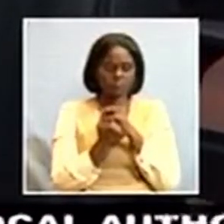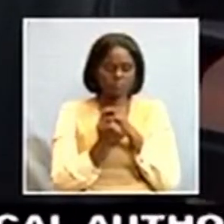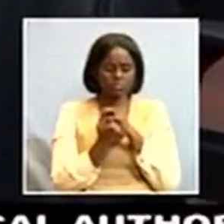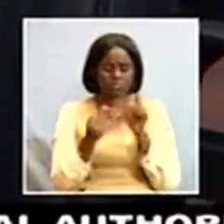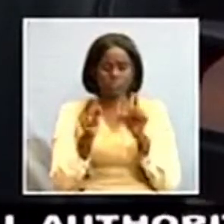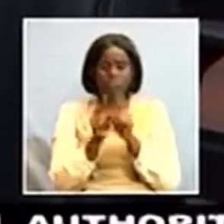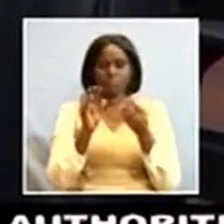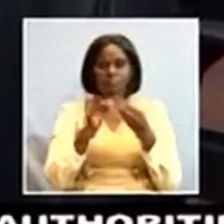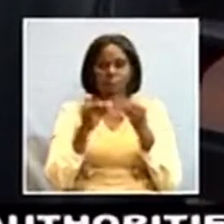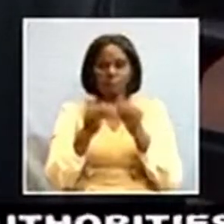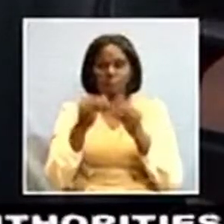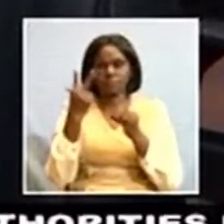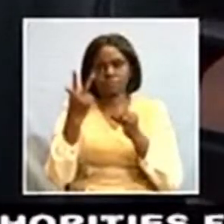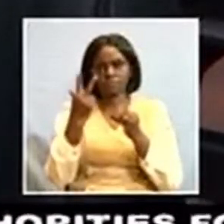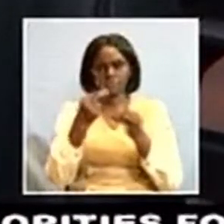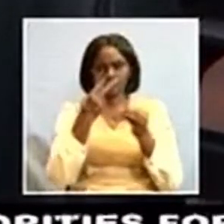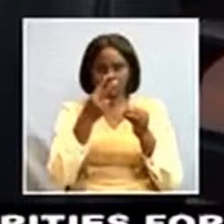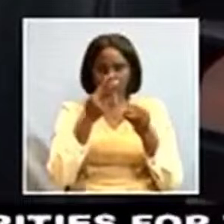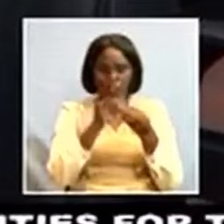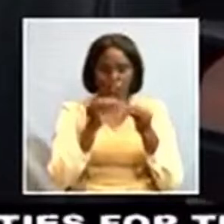under serial number 3,